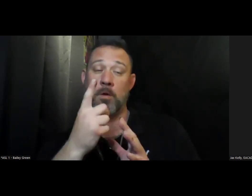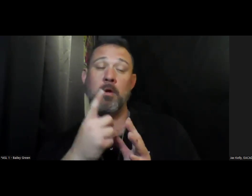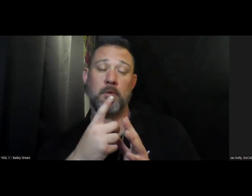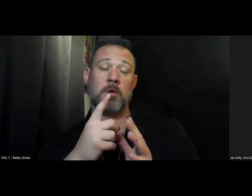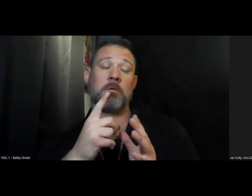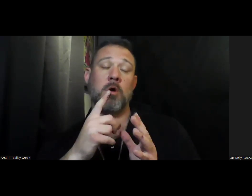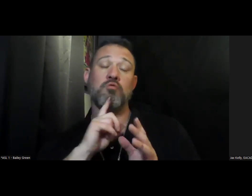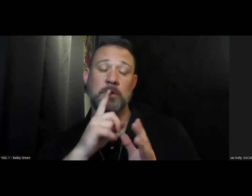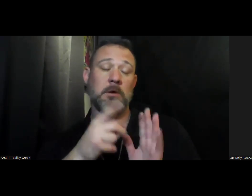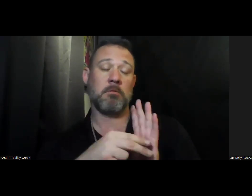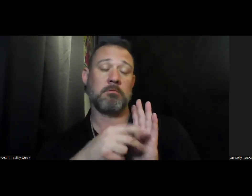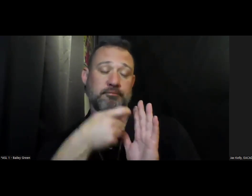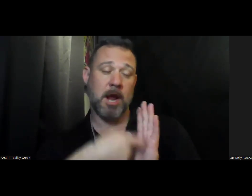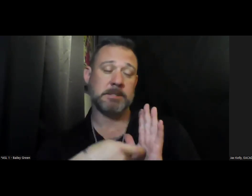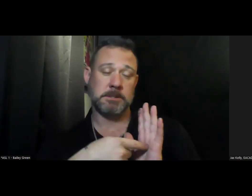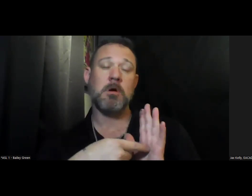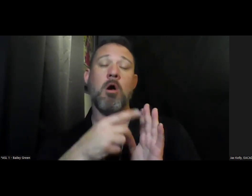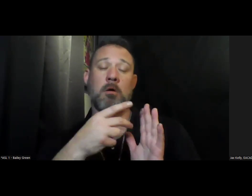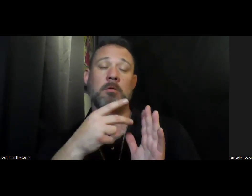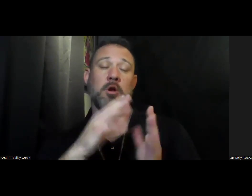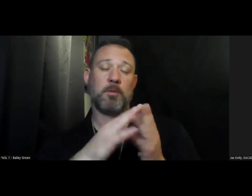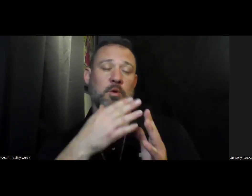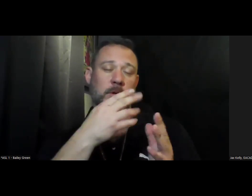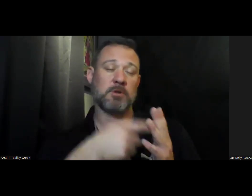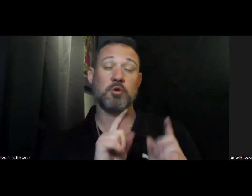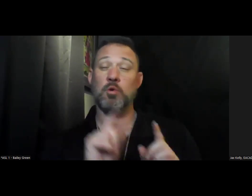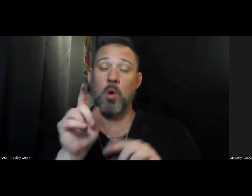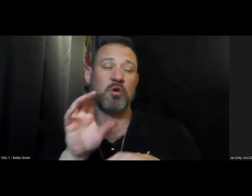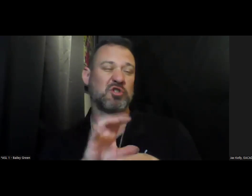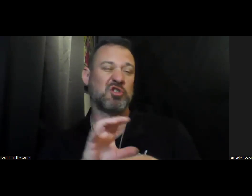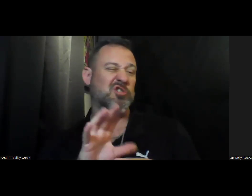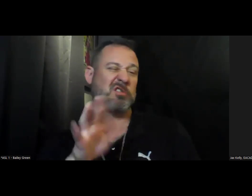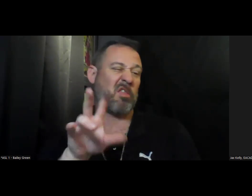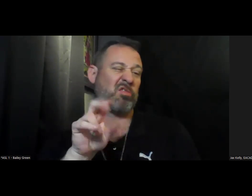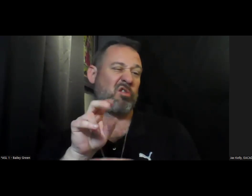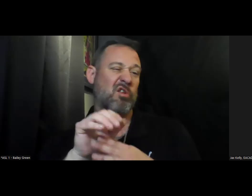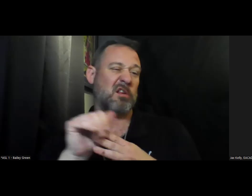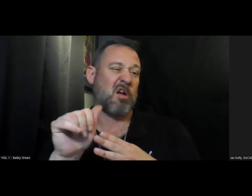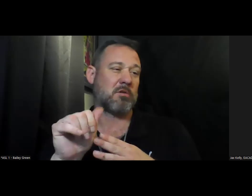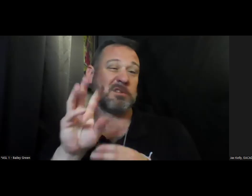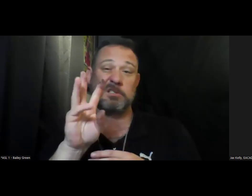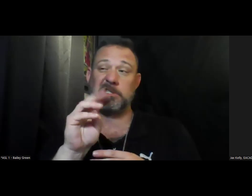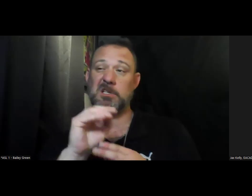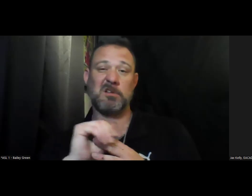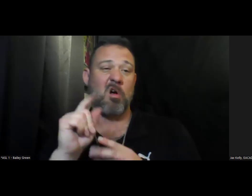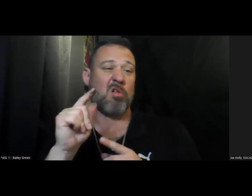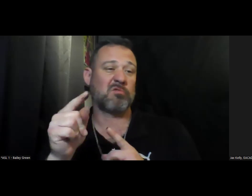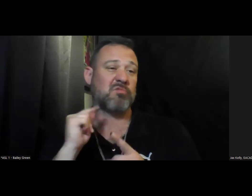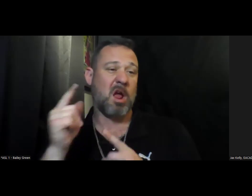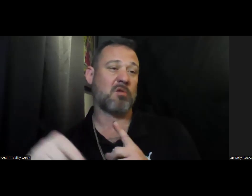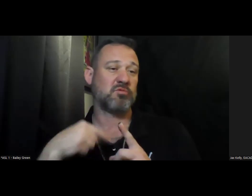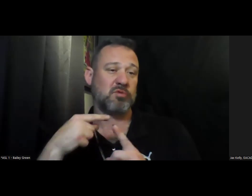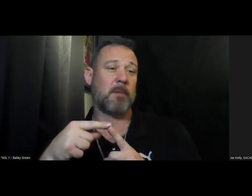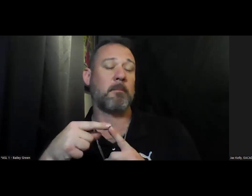community participation. Quote, "To go to the church is like $30, $60 round trip."